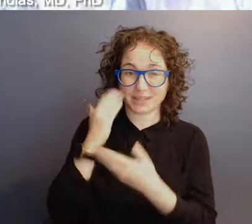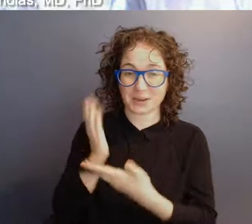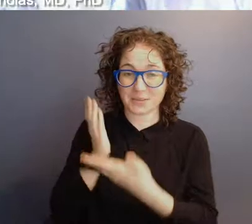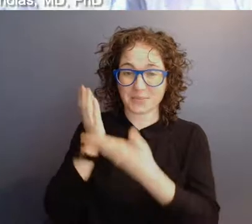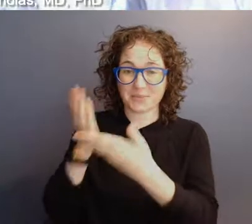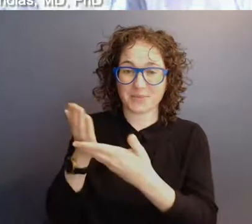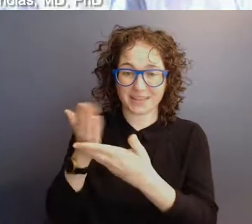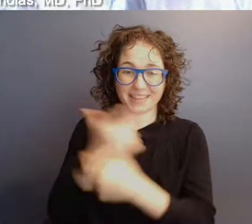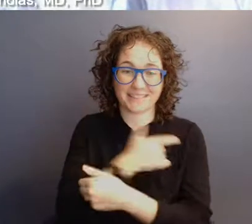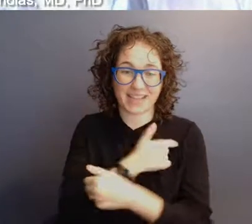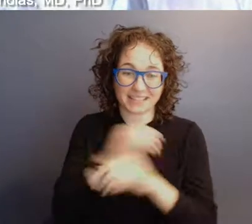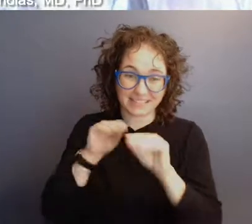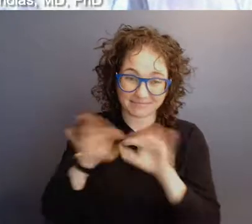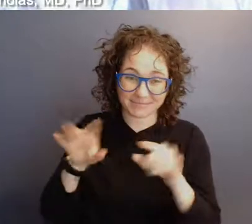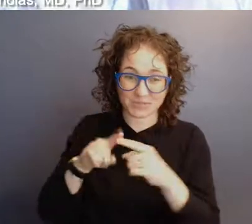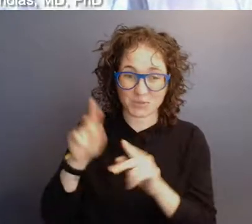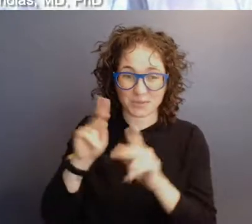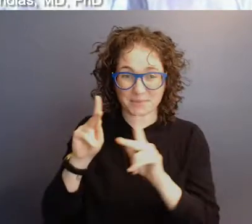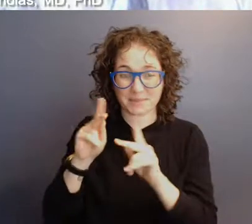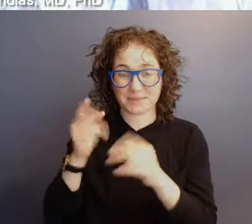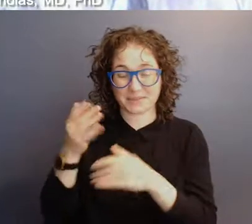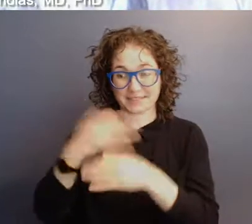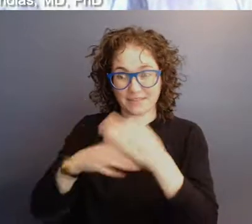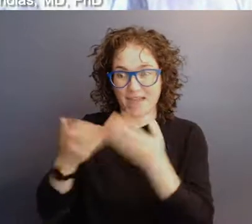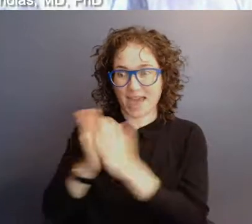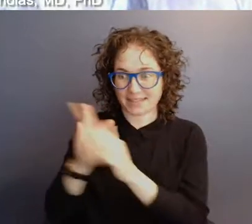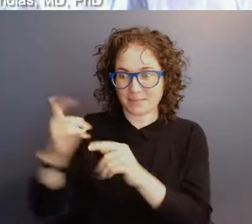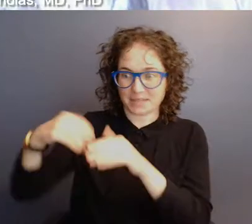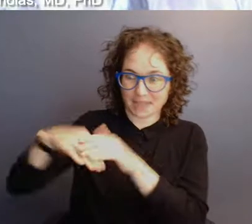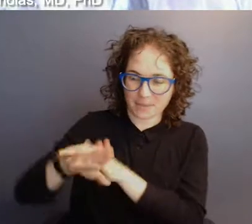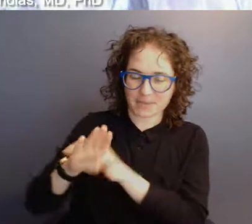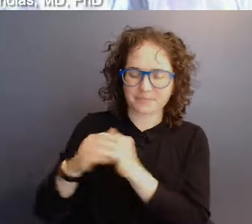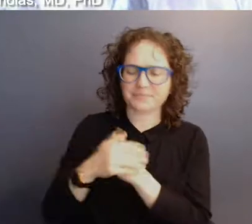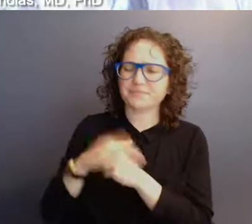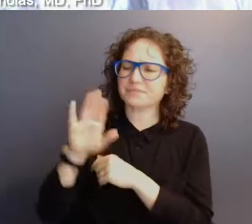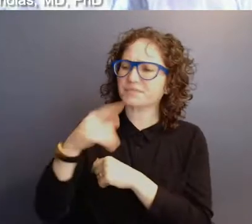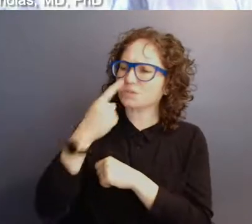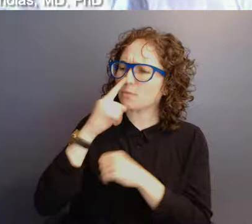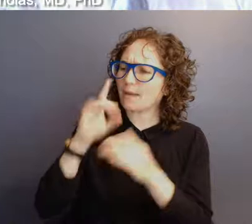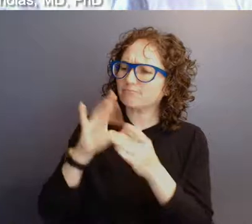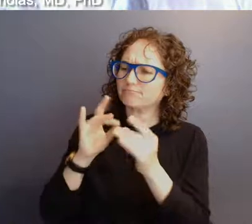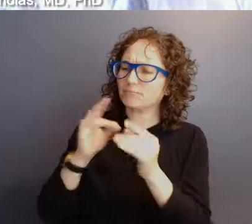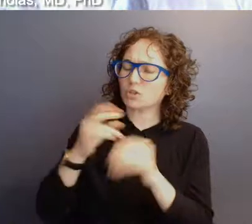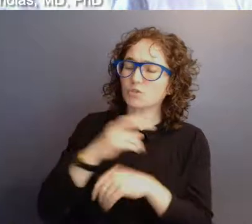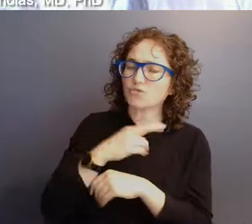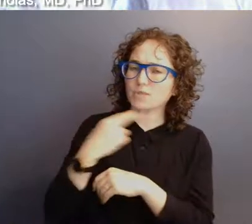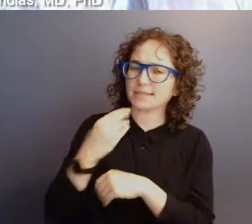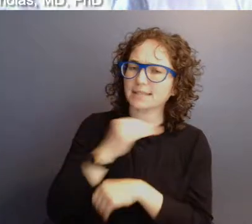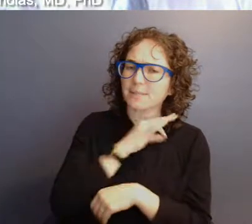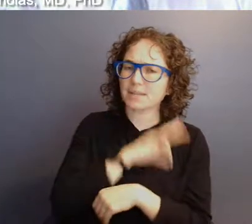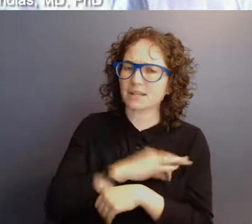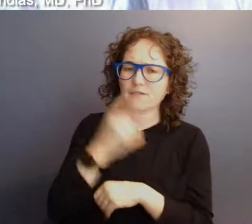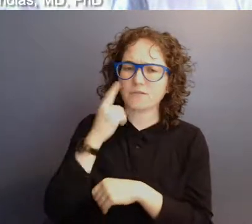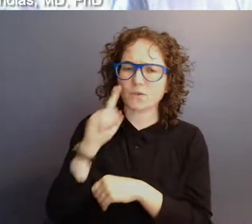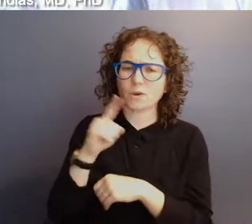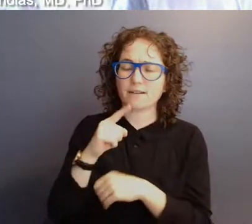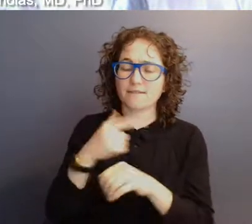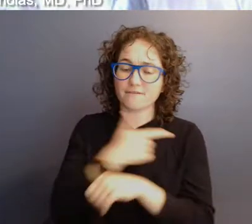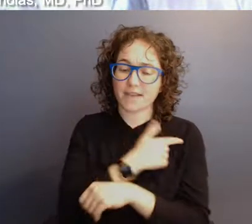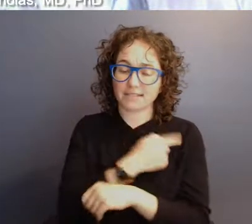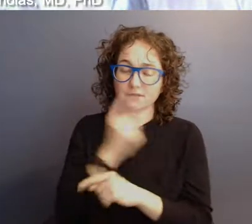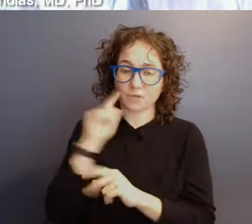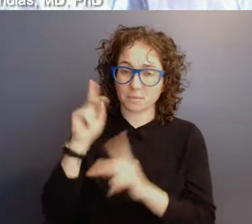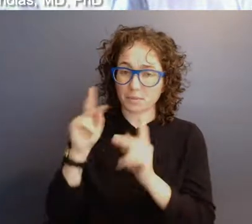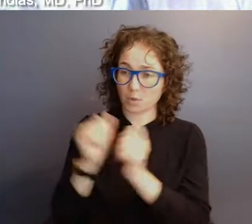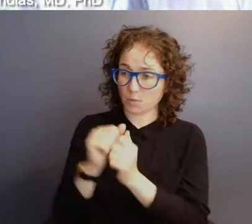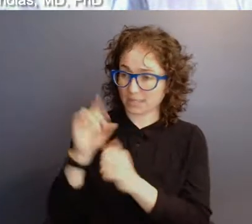versa. So can you discuss the risks and benefits of the vaccine for adults and children with